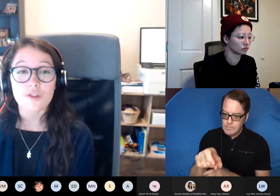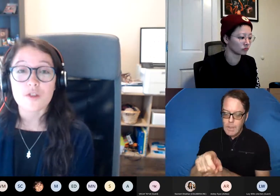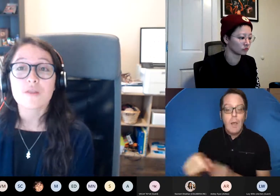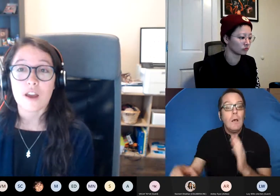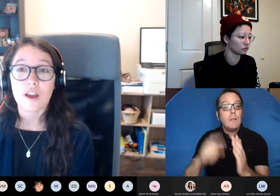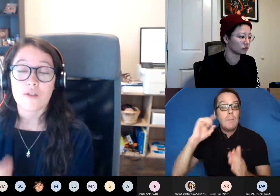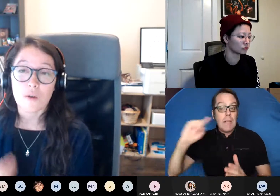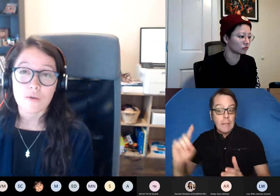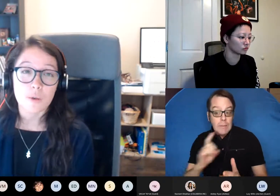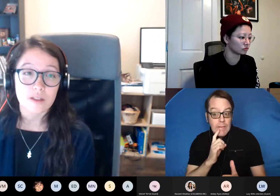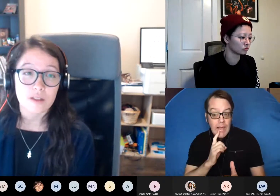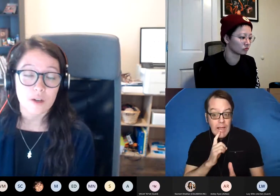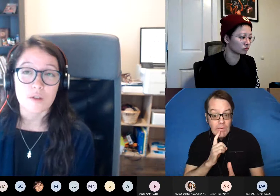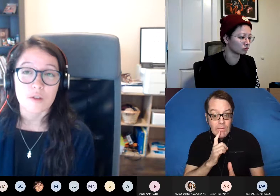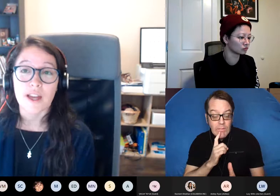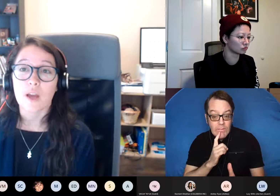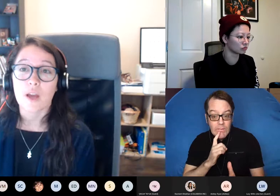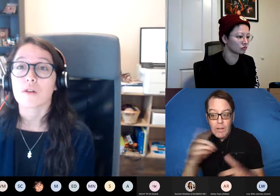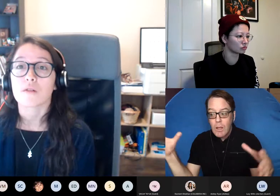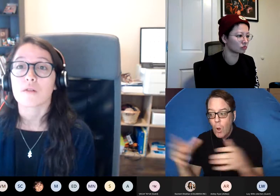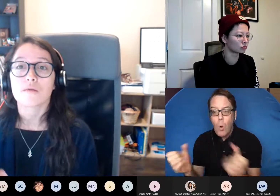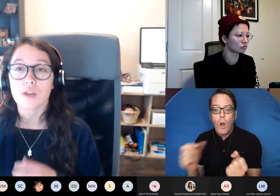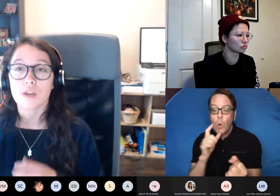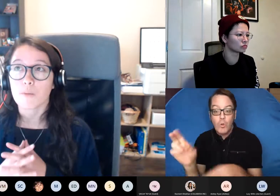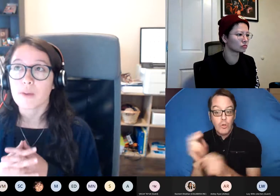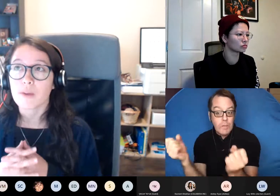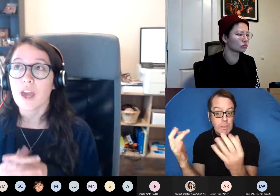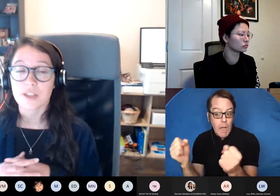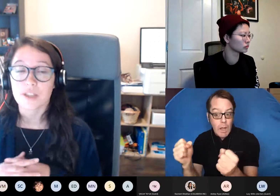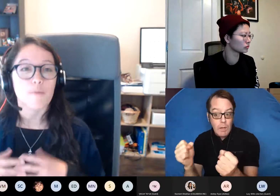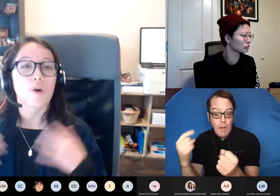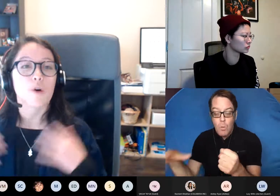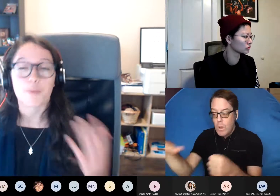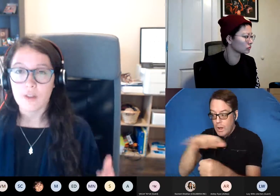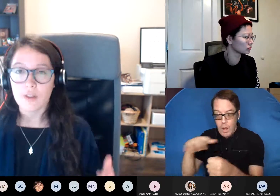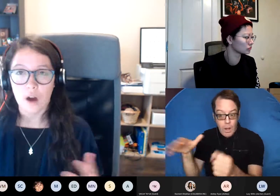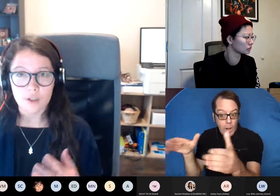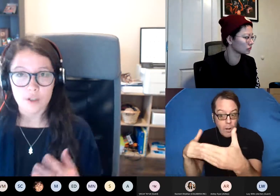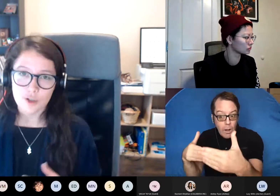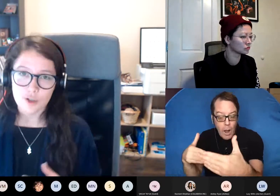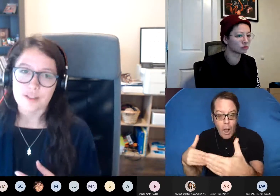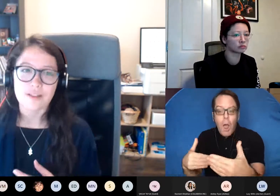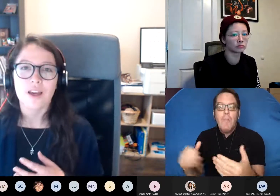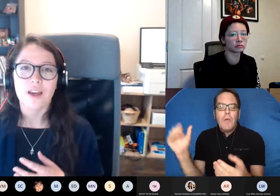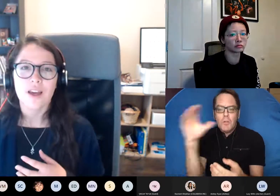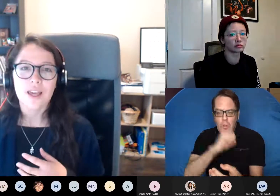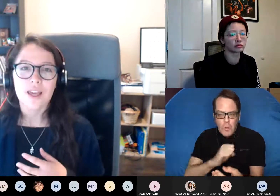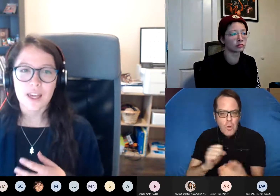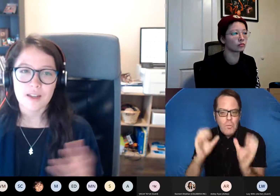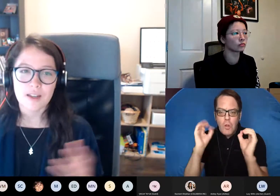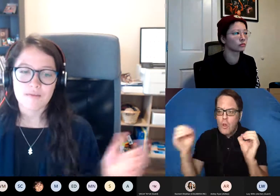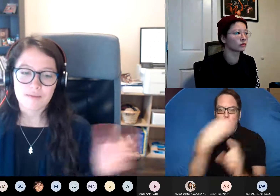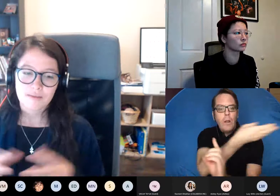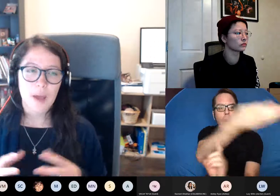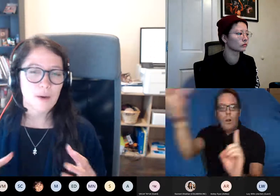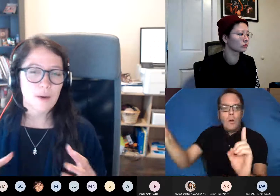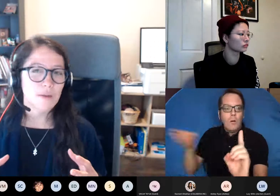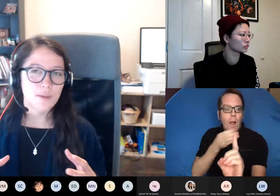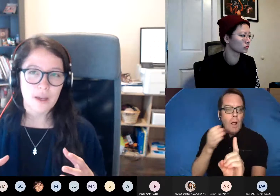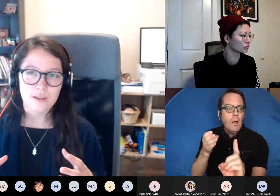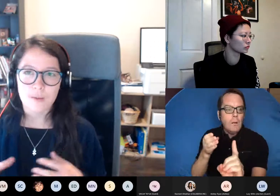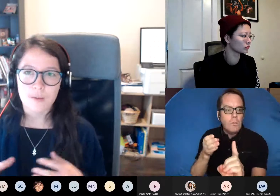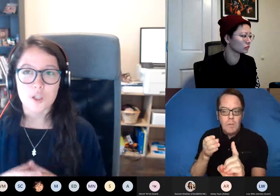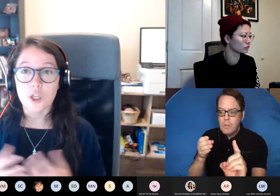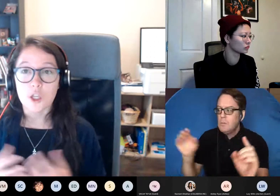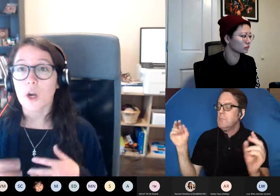space will assume that they are the only ones there who know sign and will, you know, be able to have more private conversations in a